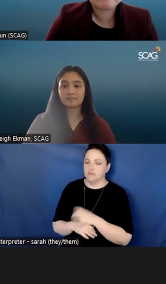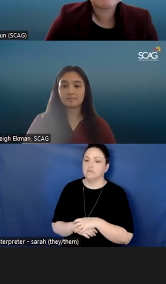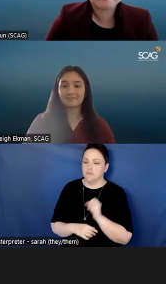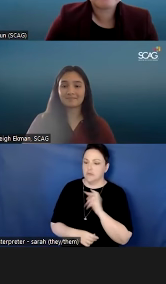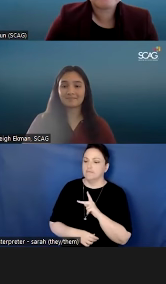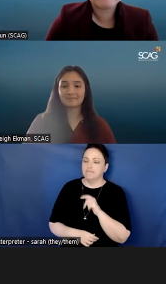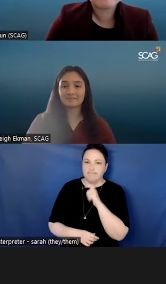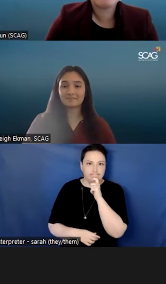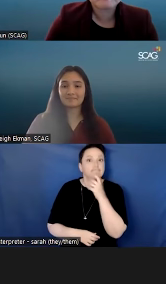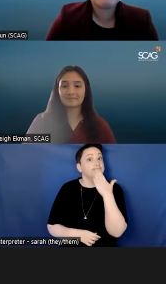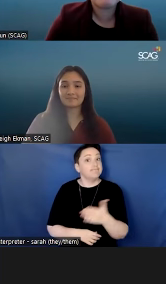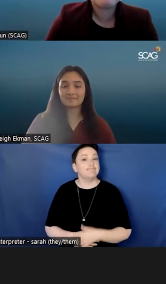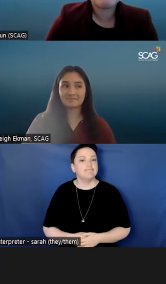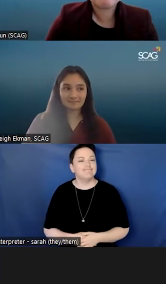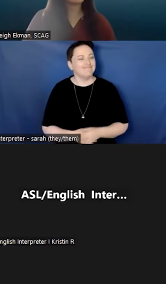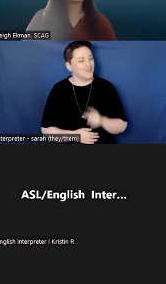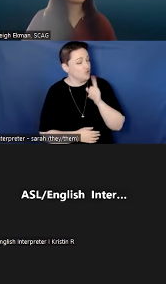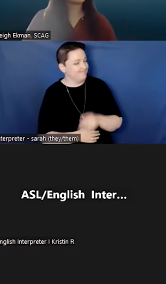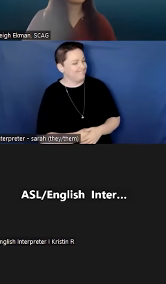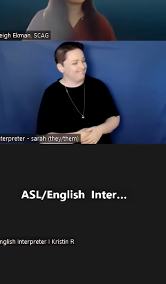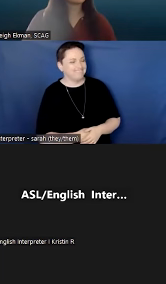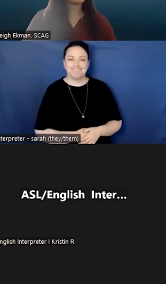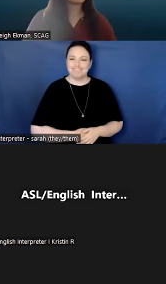Okay, thank you. Mm-hmm.